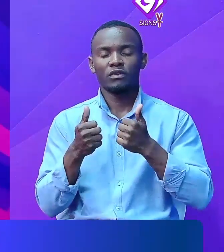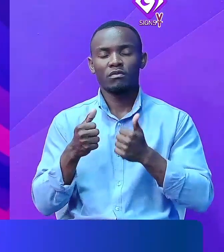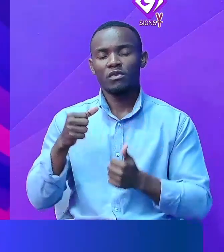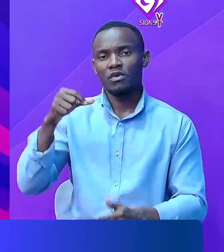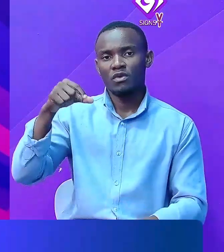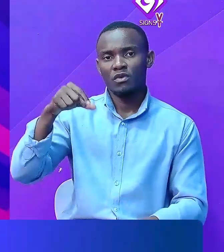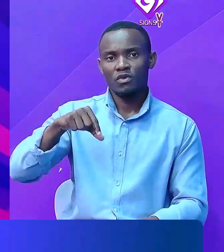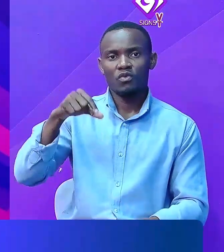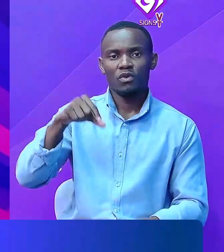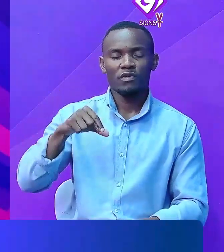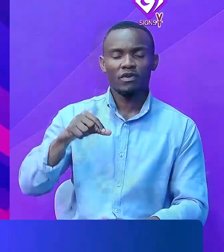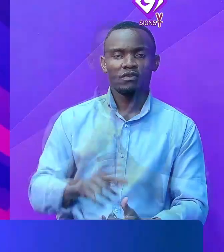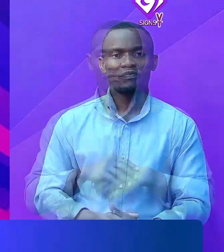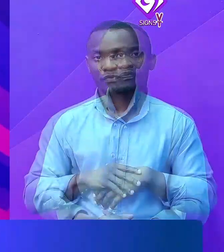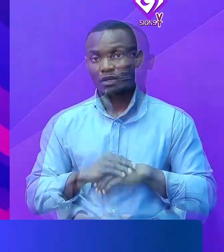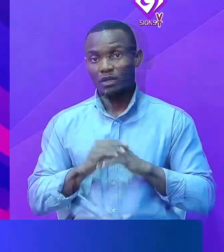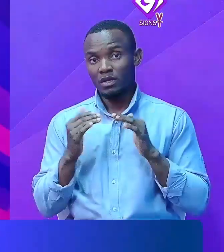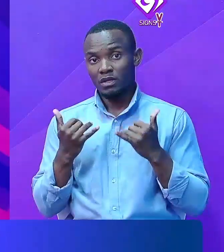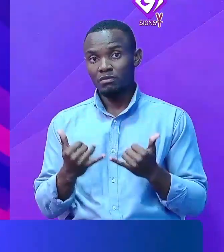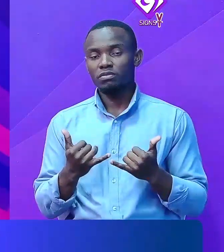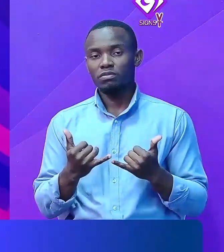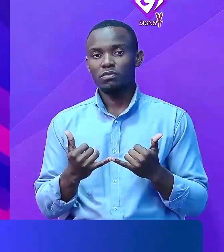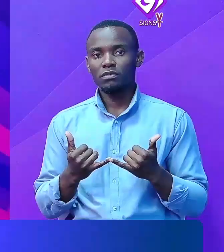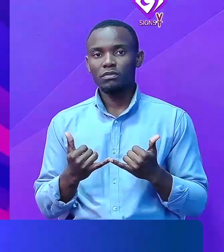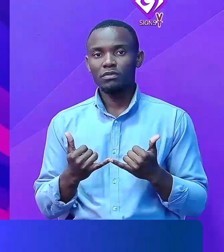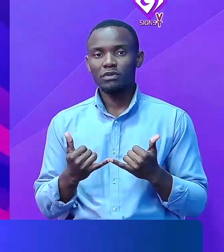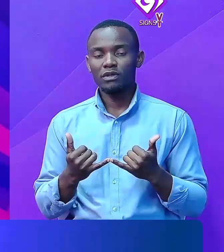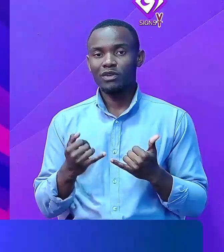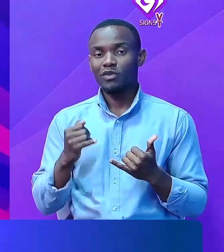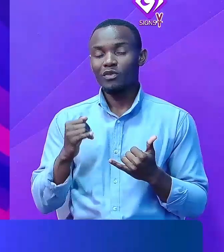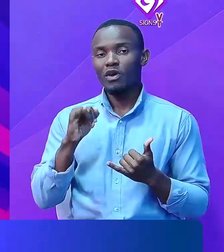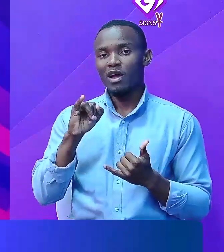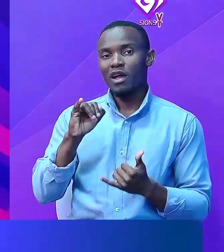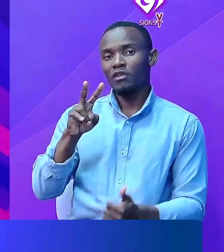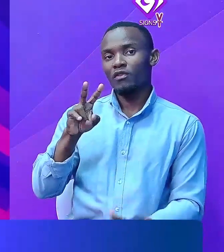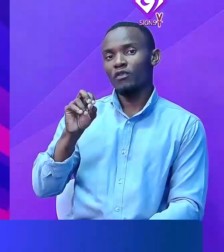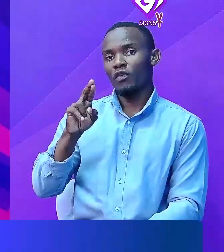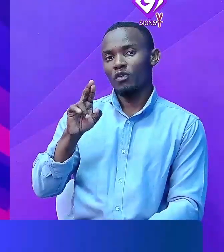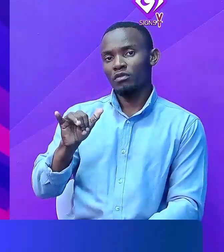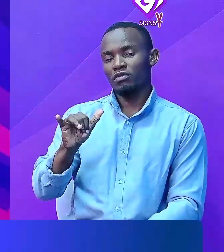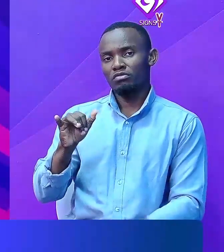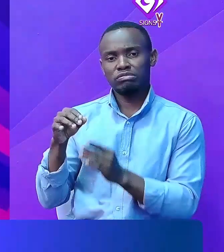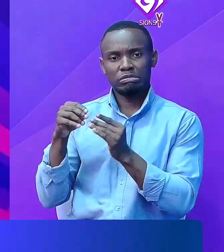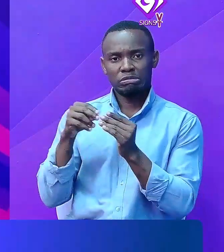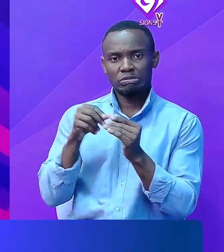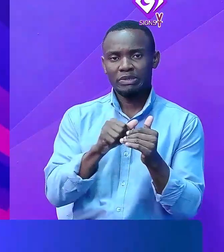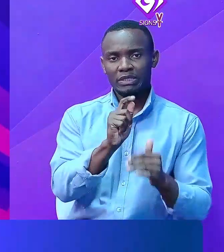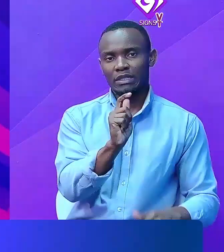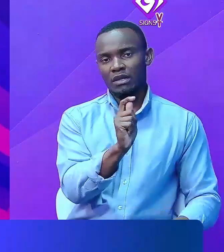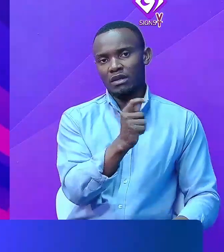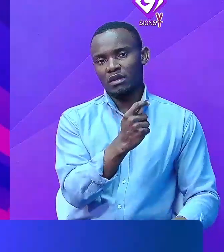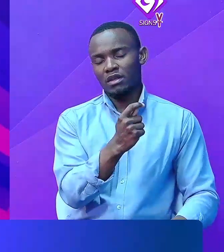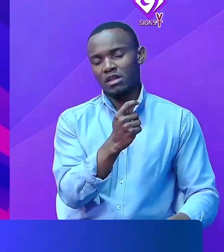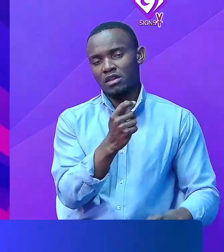Africa World Cup qualifications. Clinical Ivory Coast trampled helpless Kenya to seal